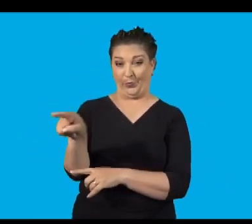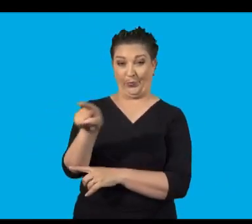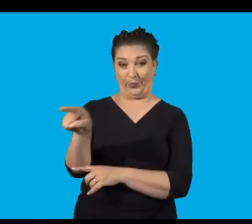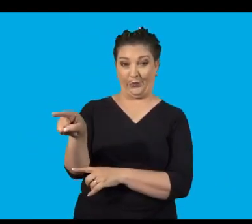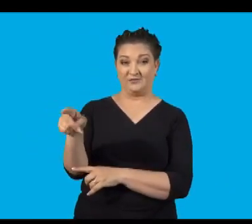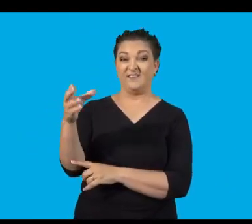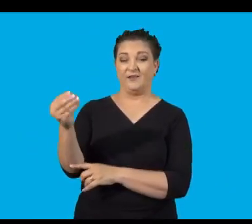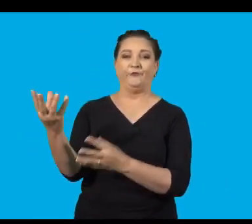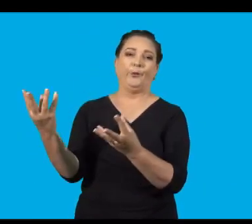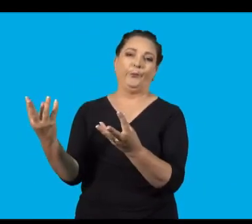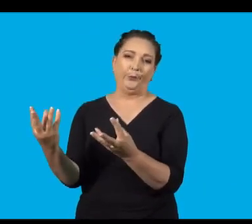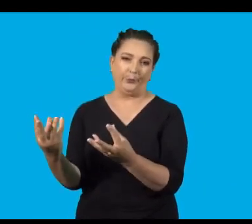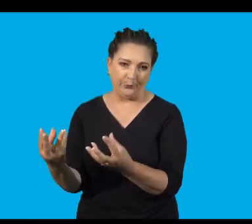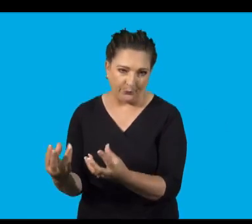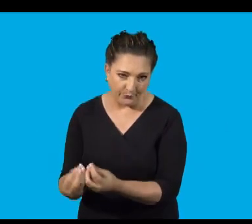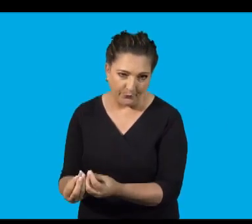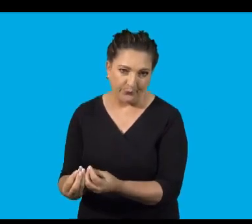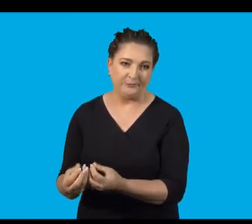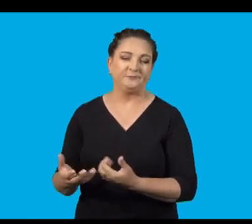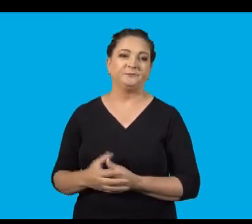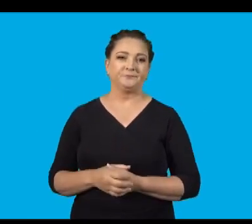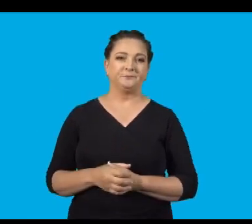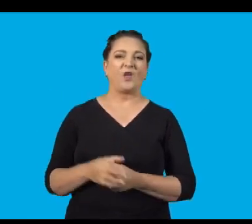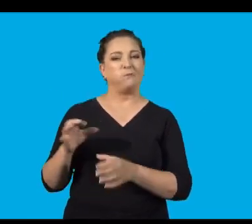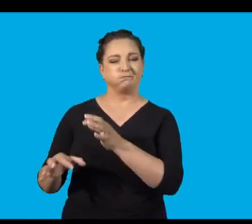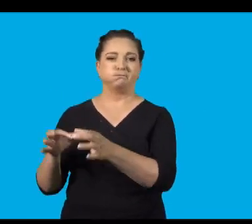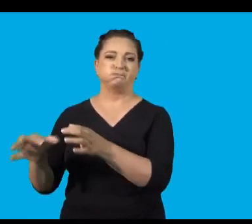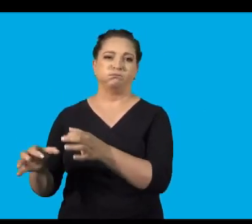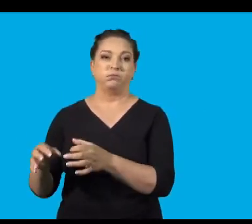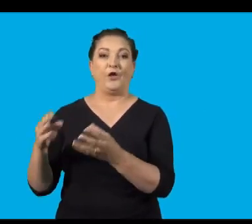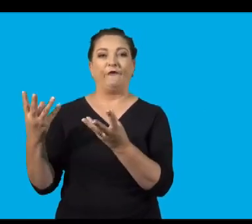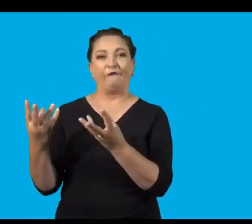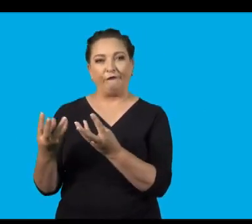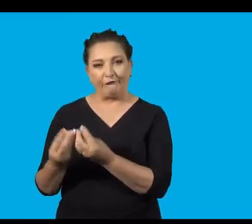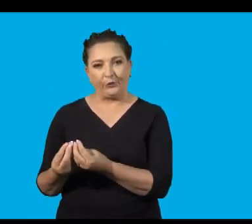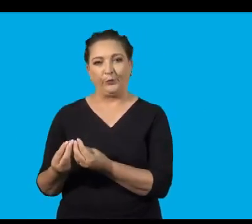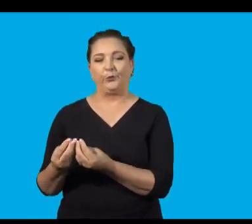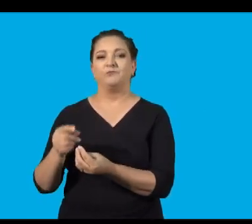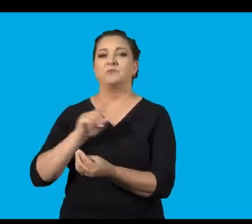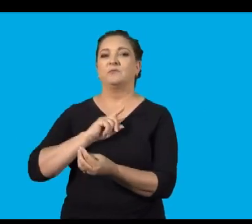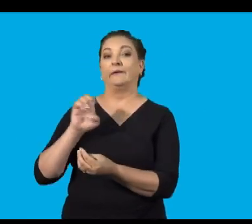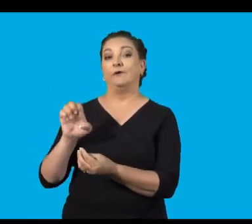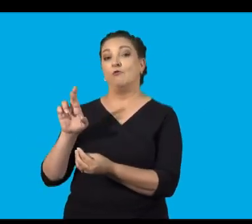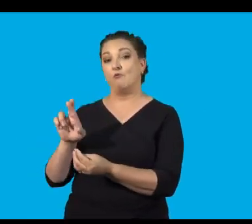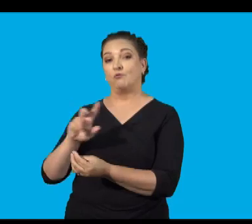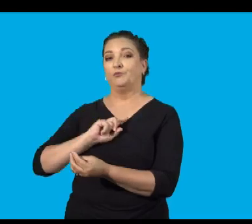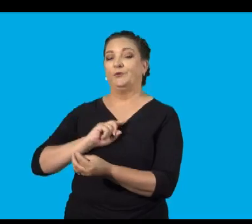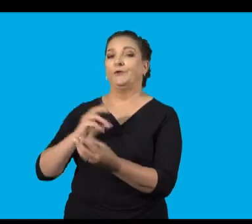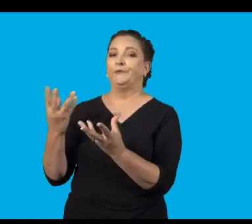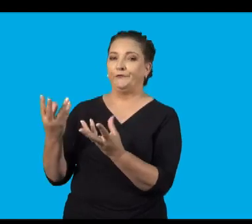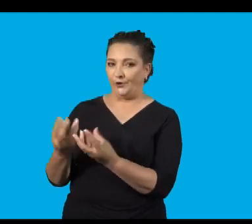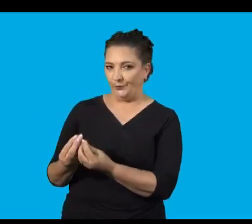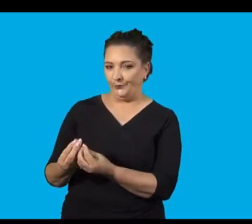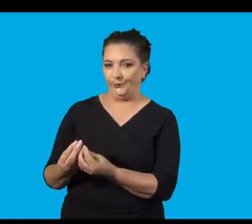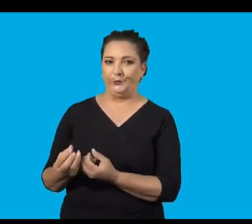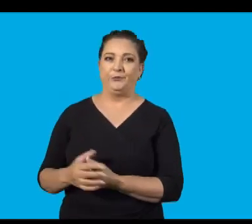have fewer potholes, all right? So the few there is linked to the fewer on